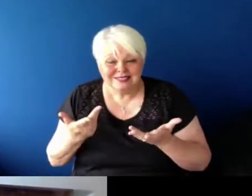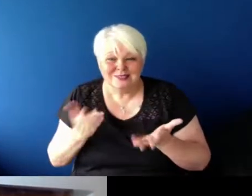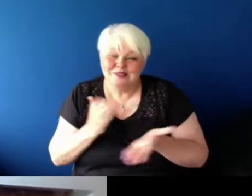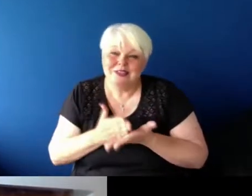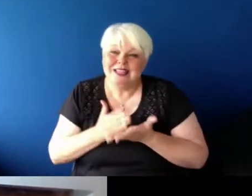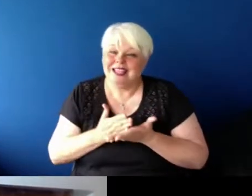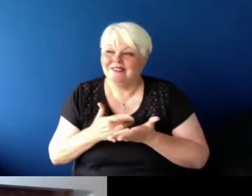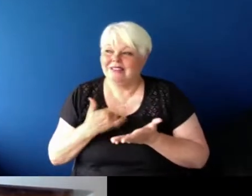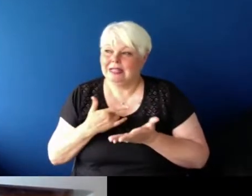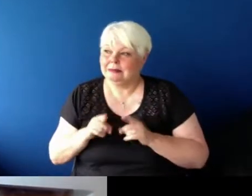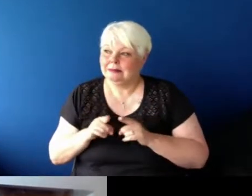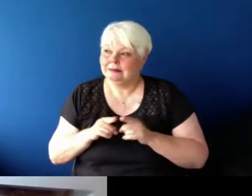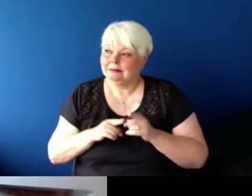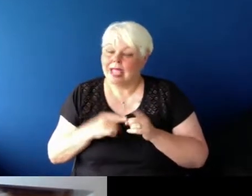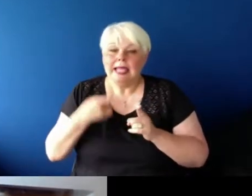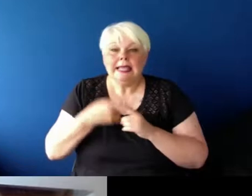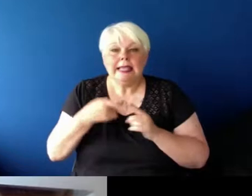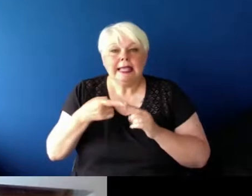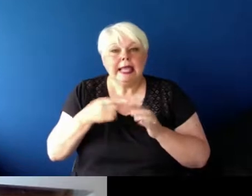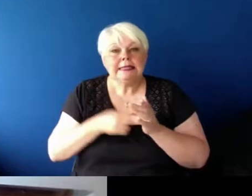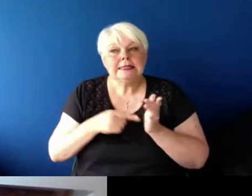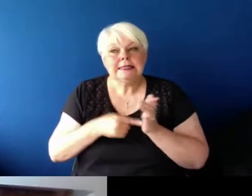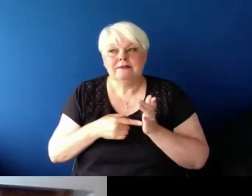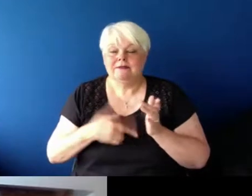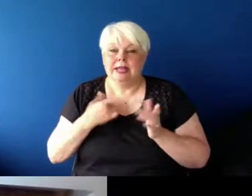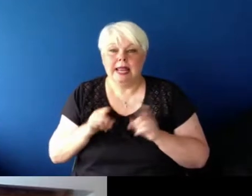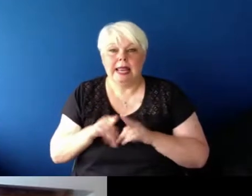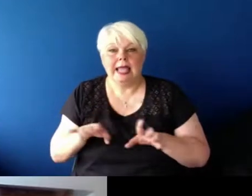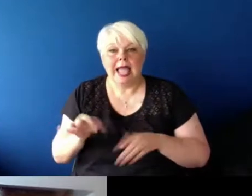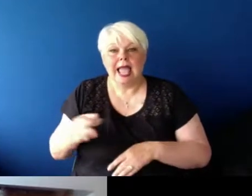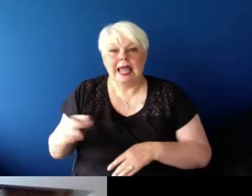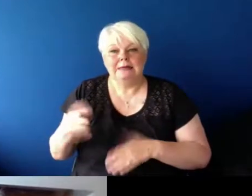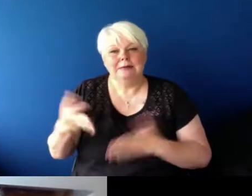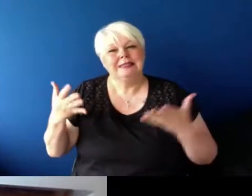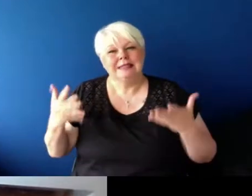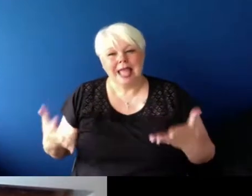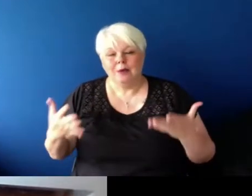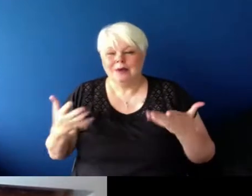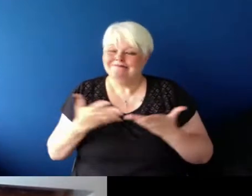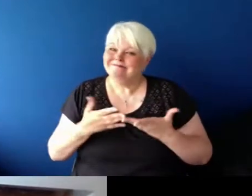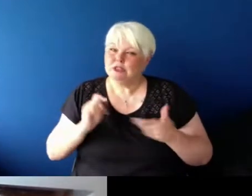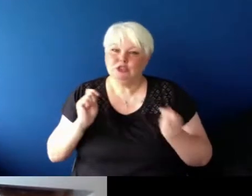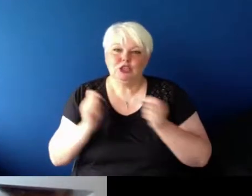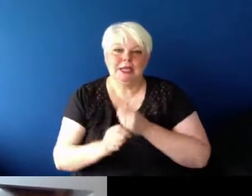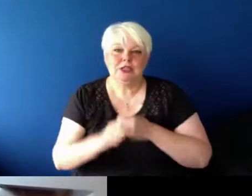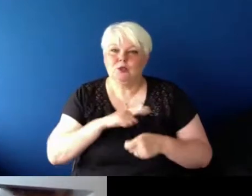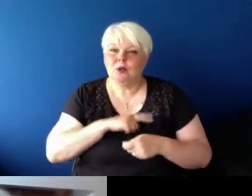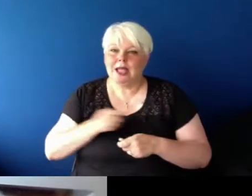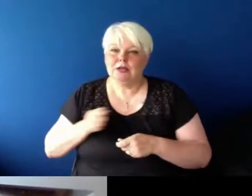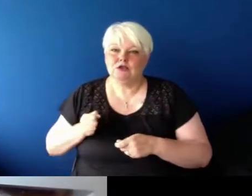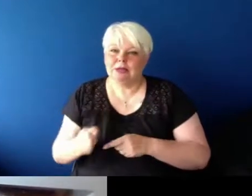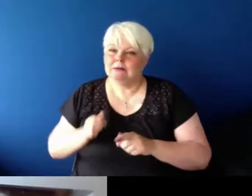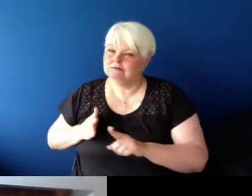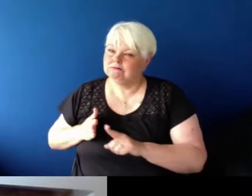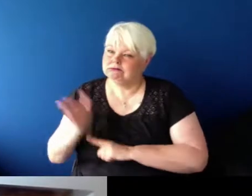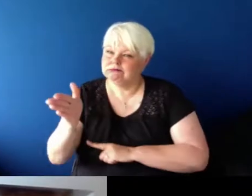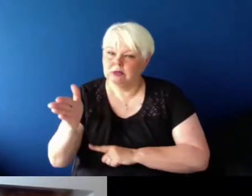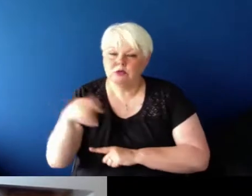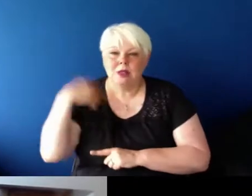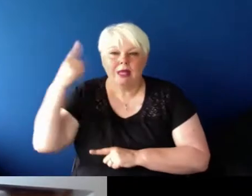an island. I mean, it's very different now because it's commuter country because of the fast trains. But in those days, it was very